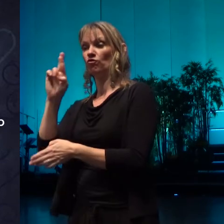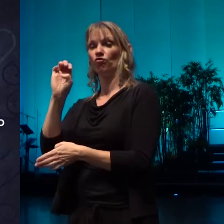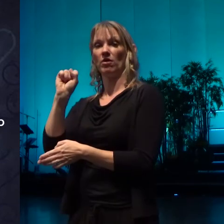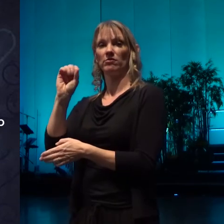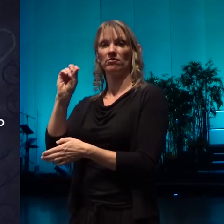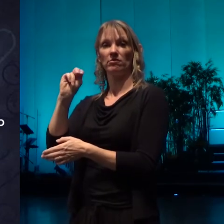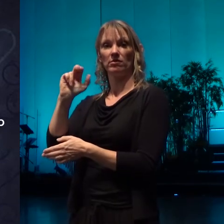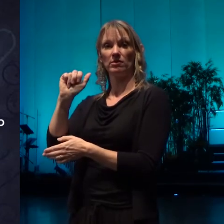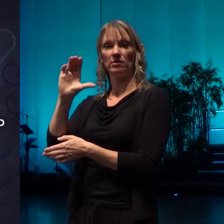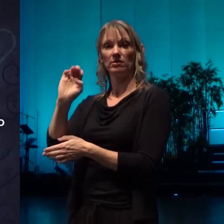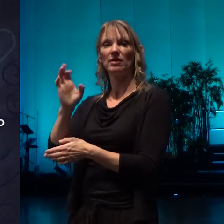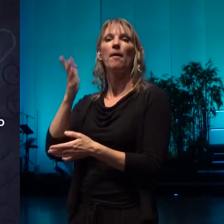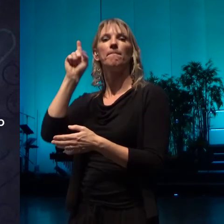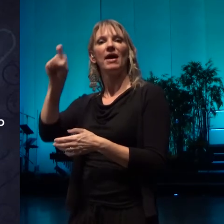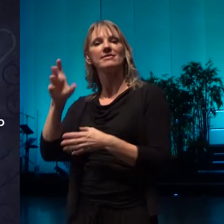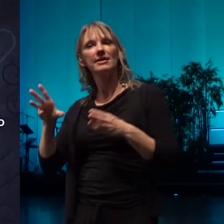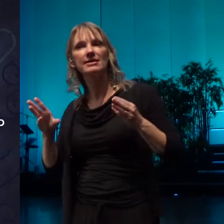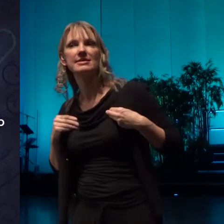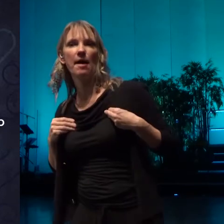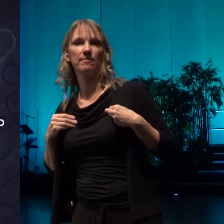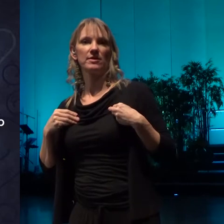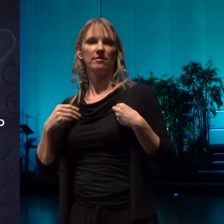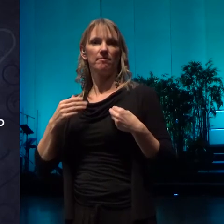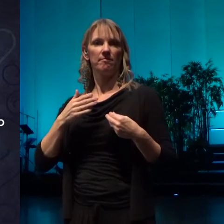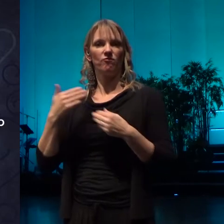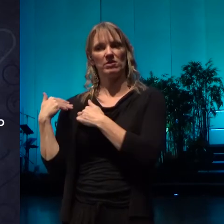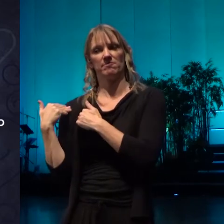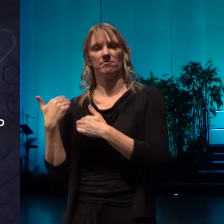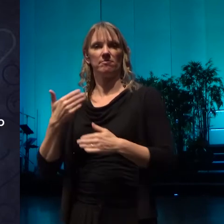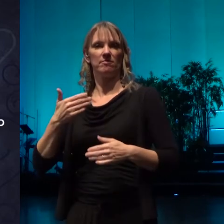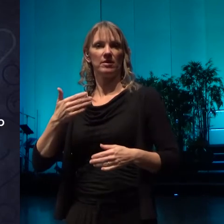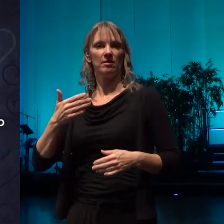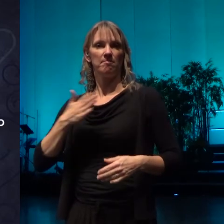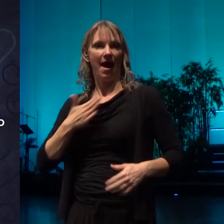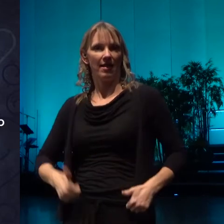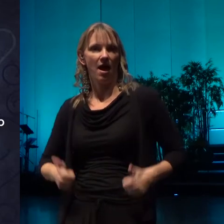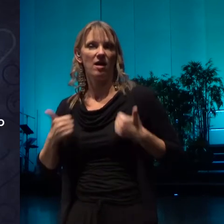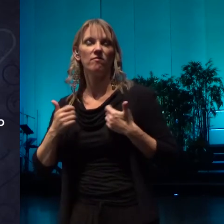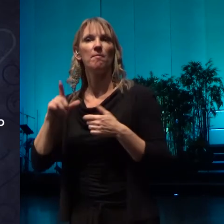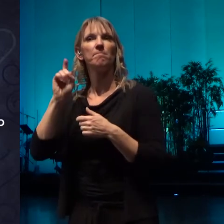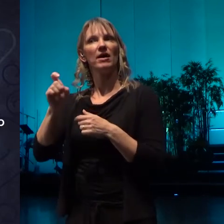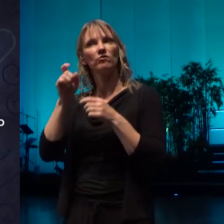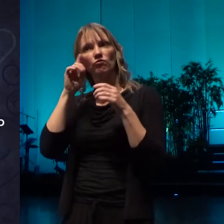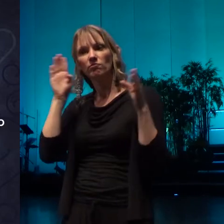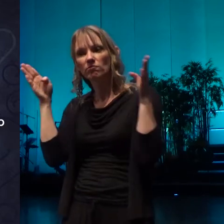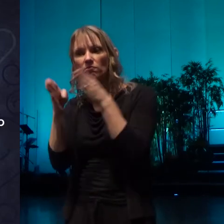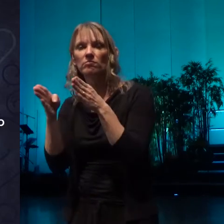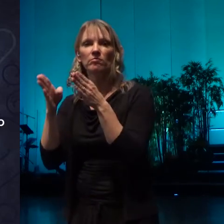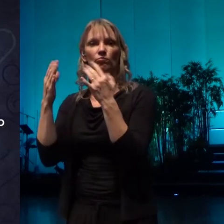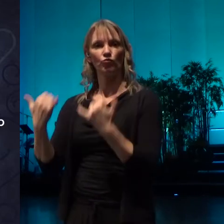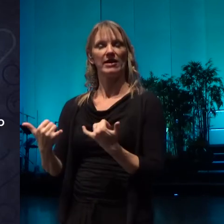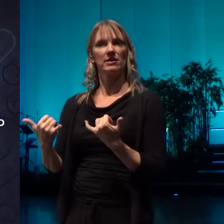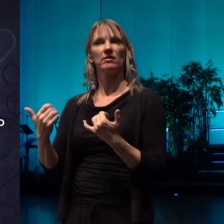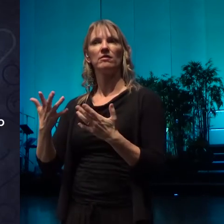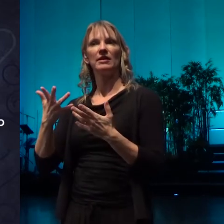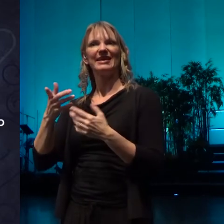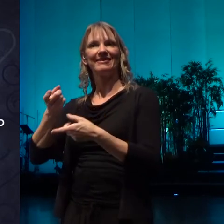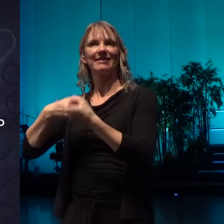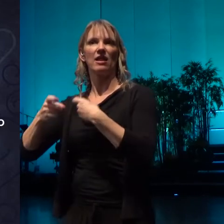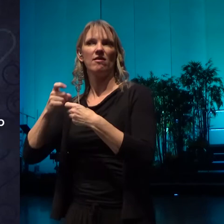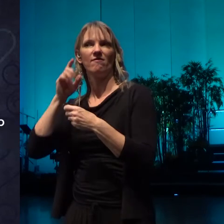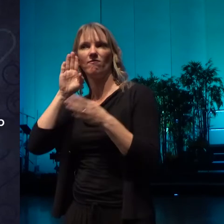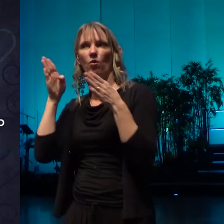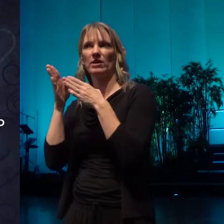taking acceptance and responsibility for my own life. I have to stay open to the present and stop holding everyone and everything to the